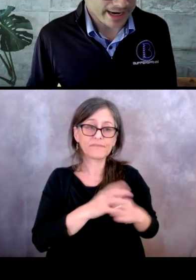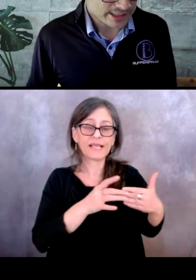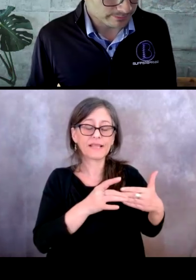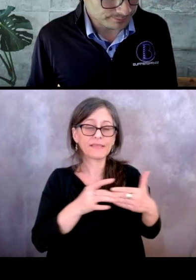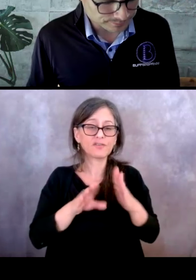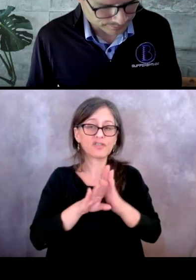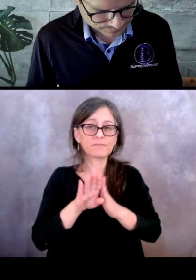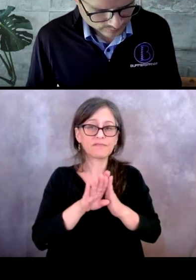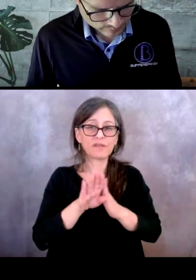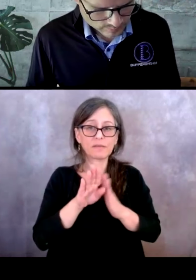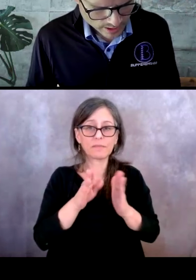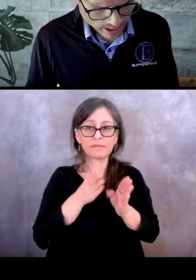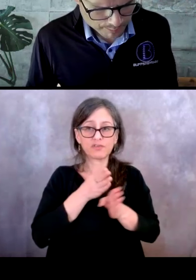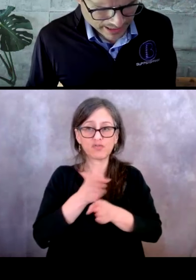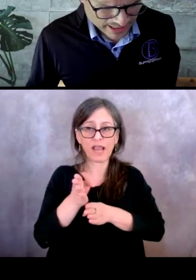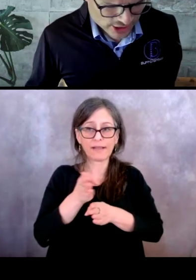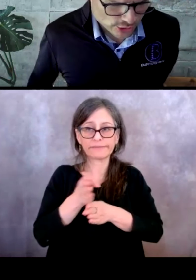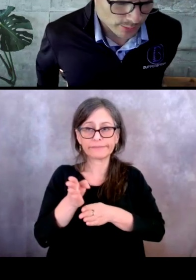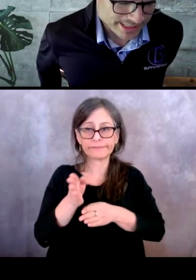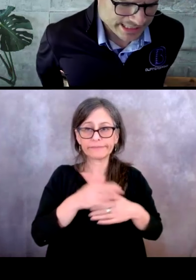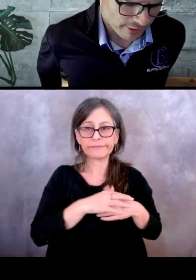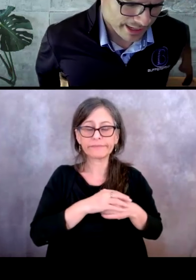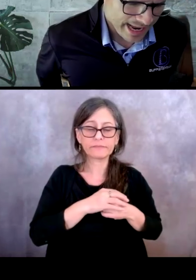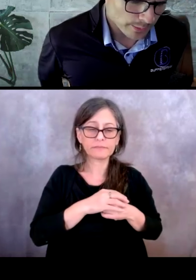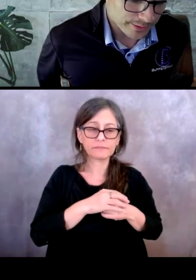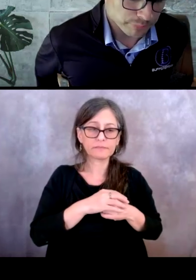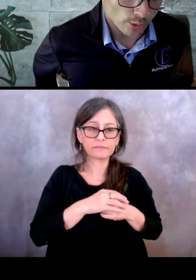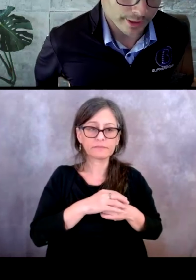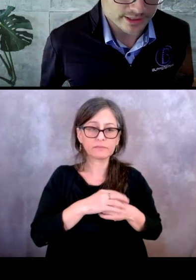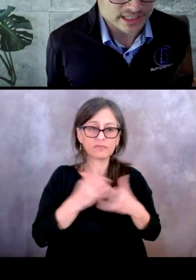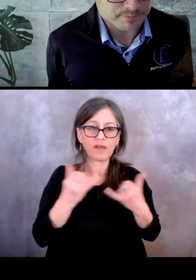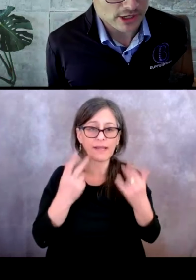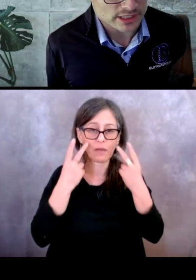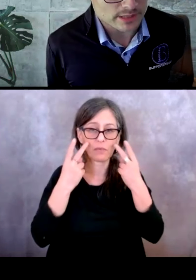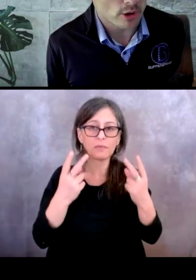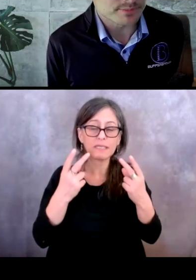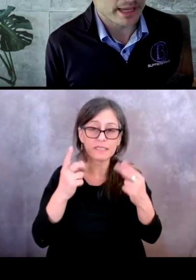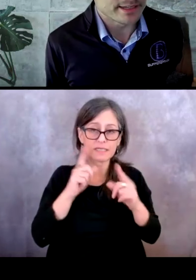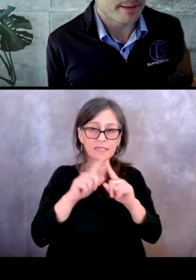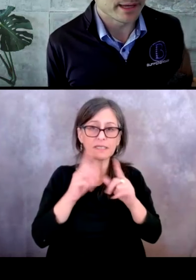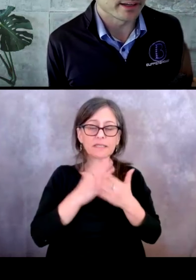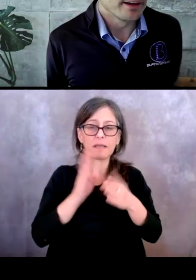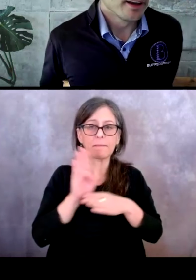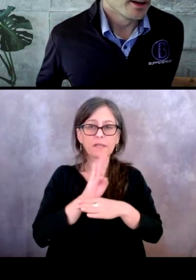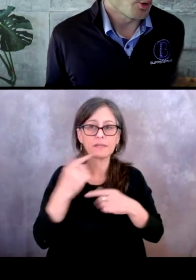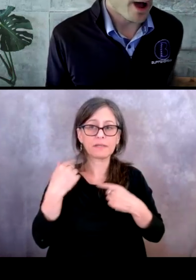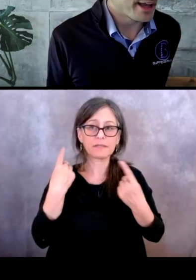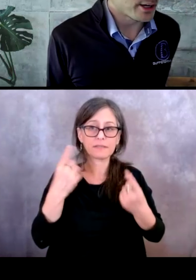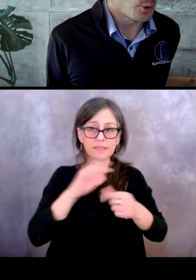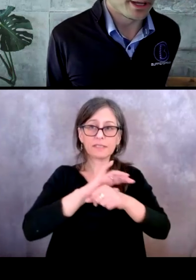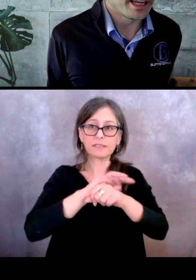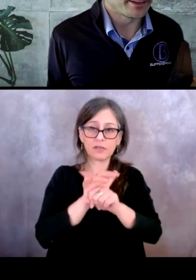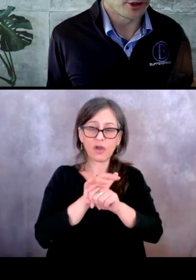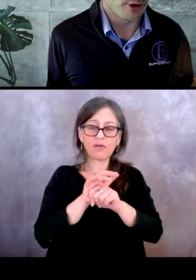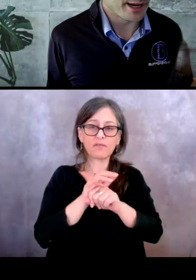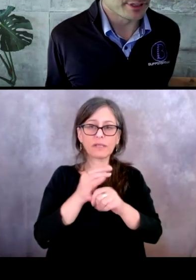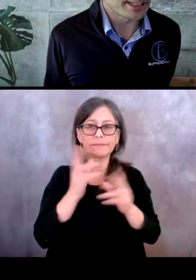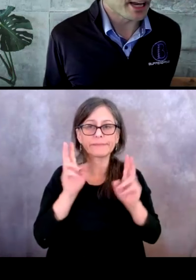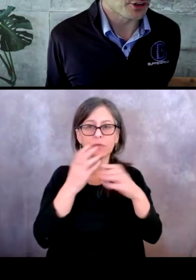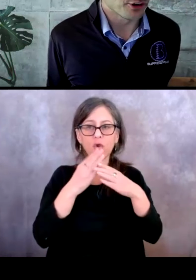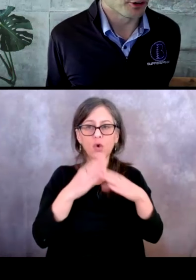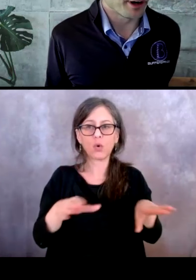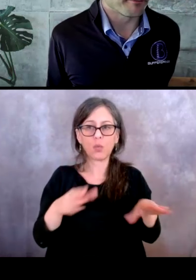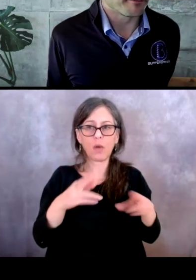development tracks. A big issue that we see right now with employers, especially post-pandemic, quiet quitting, the